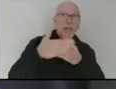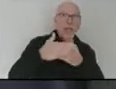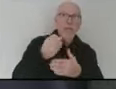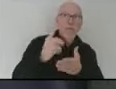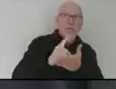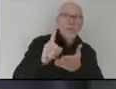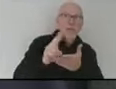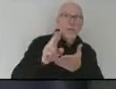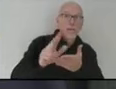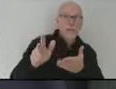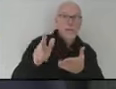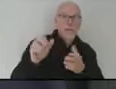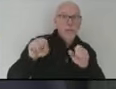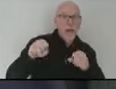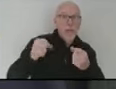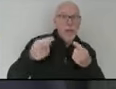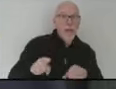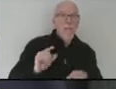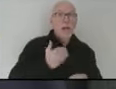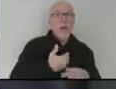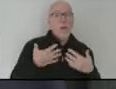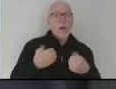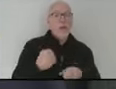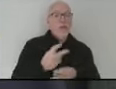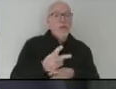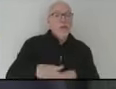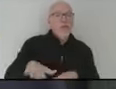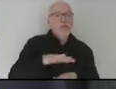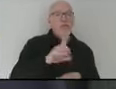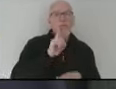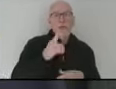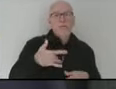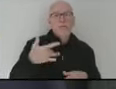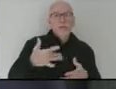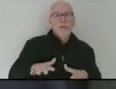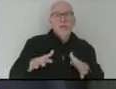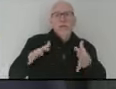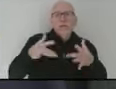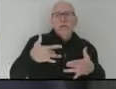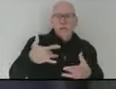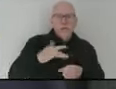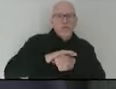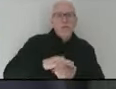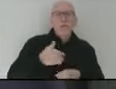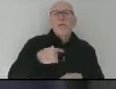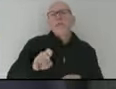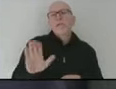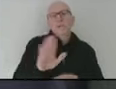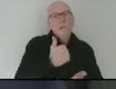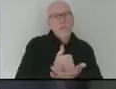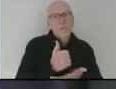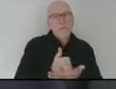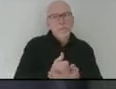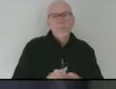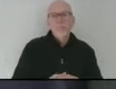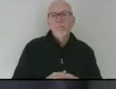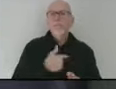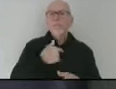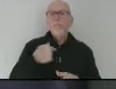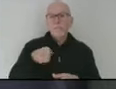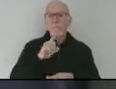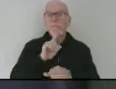I'll tell you, our healthcare providers are really feeling that stress and angst right now. And so we do need your help. But we are absolutely committed